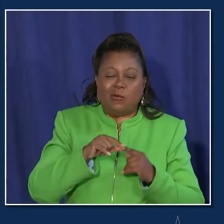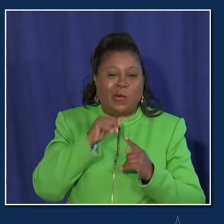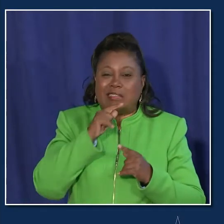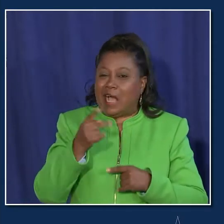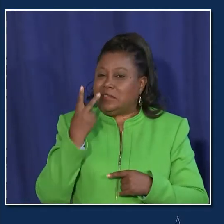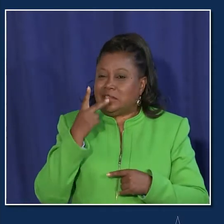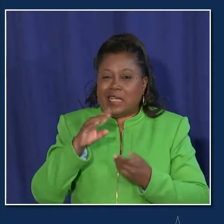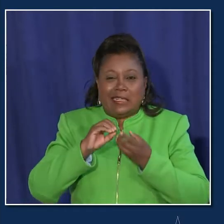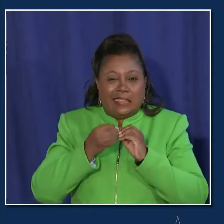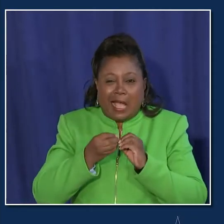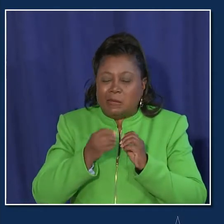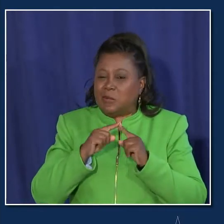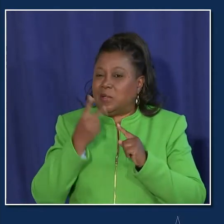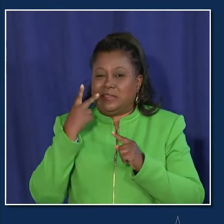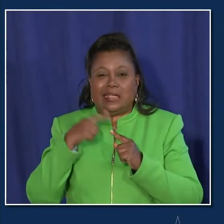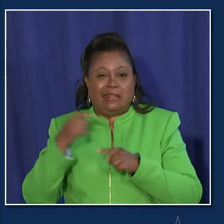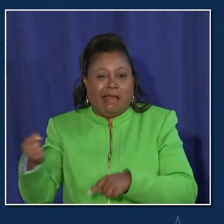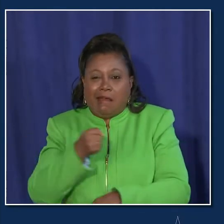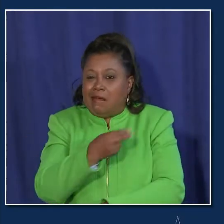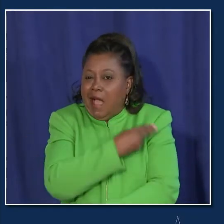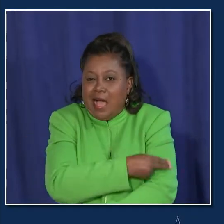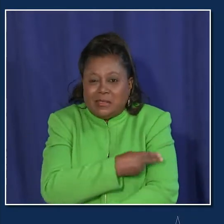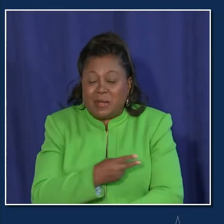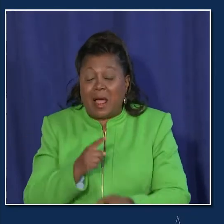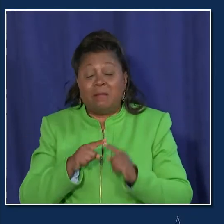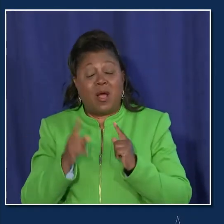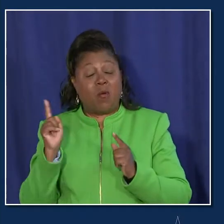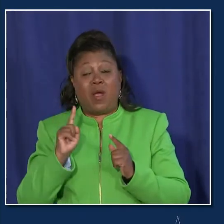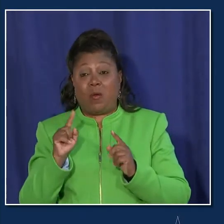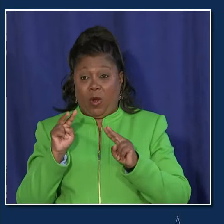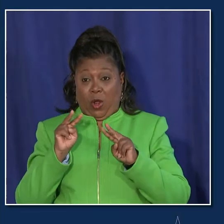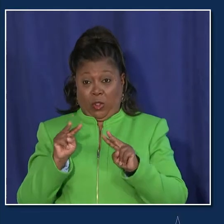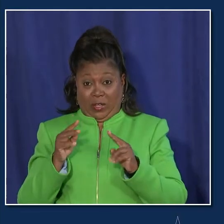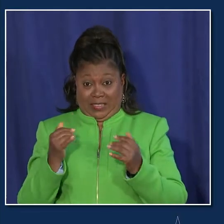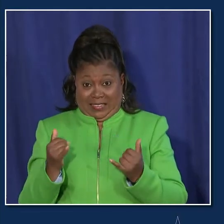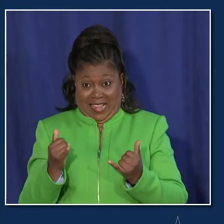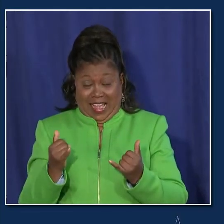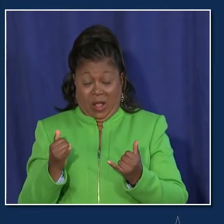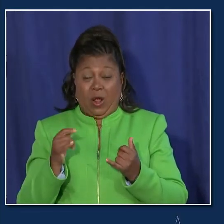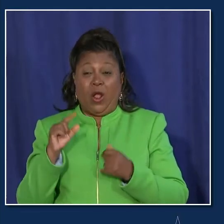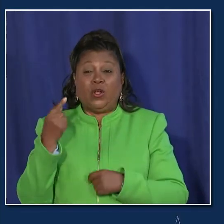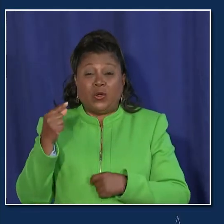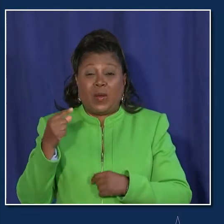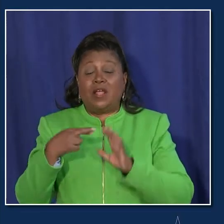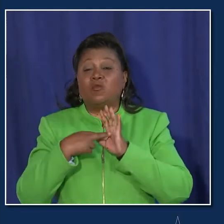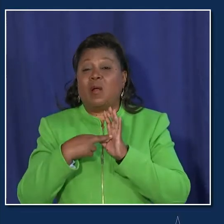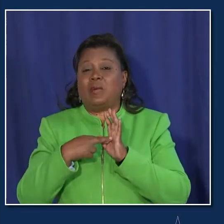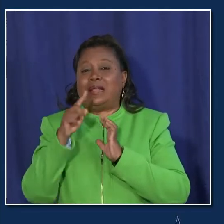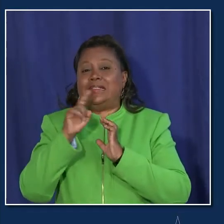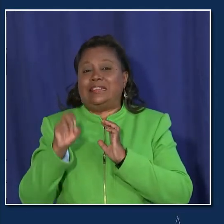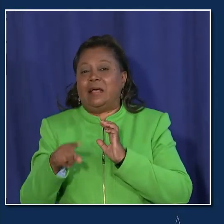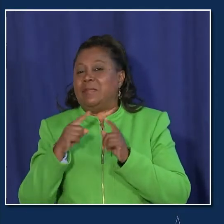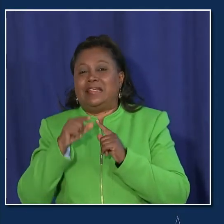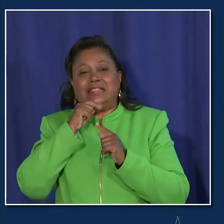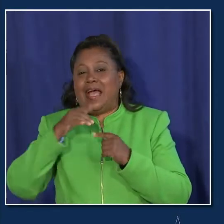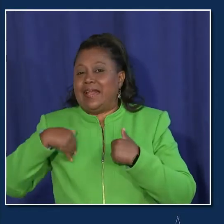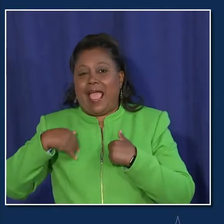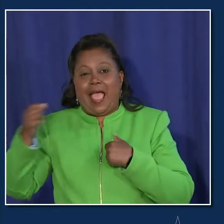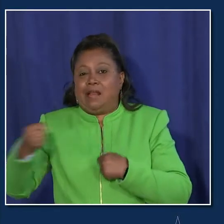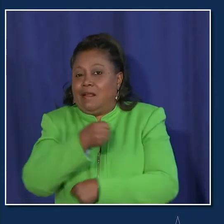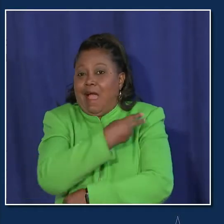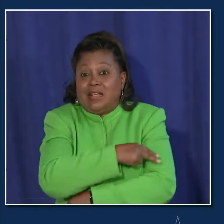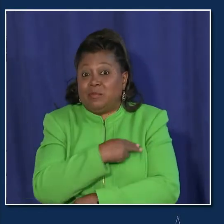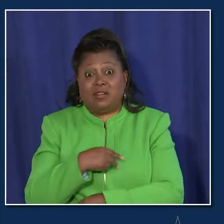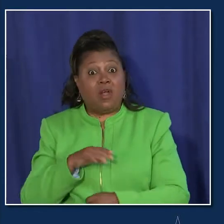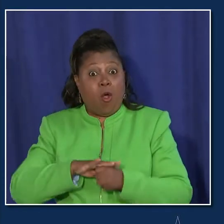not seeing cases, we were not seeing hospitalizations. But where we're looking, green represents a zip code that has not had a